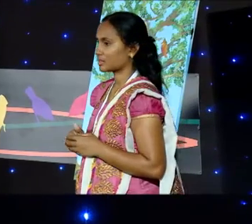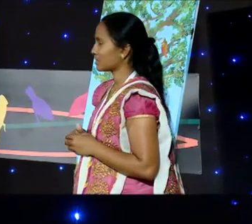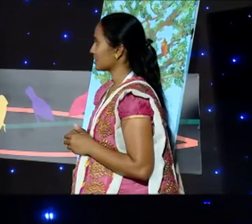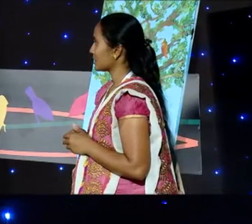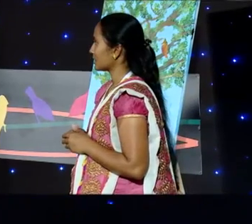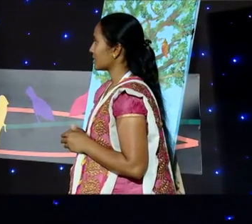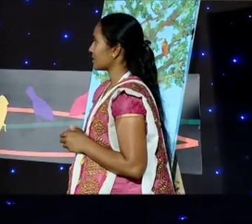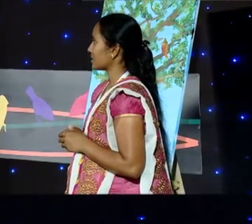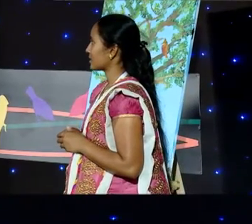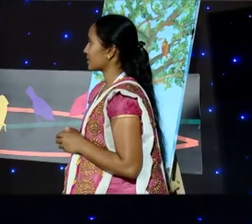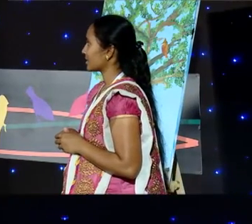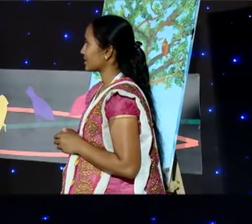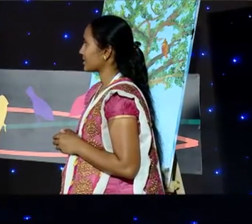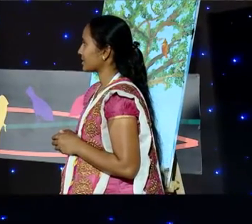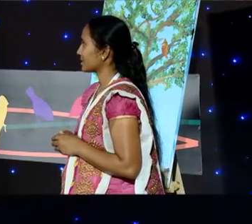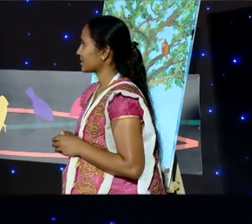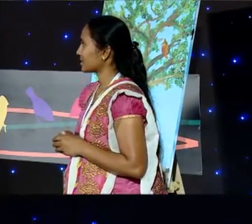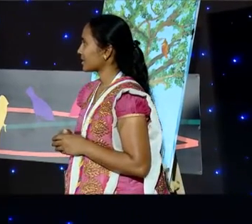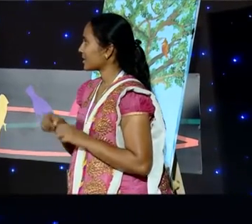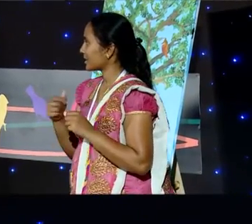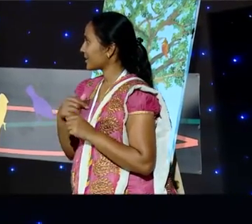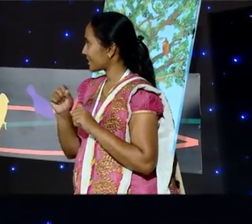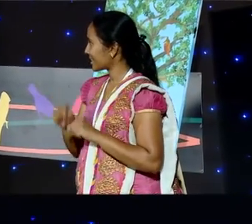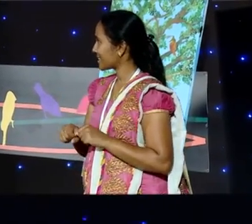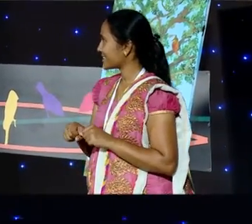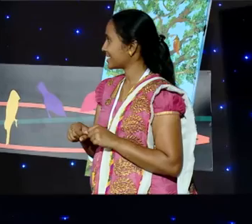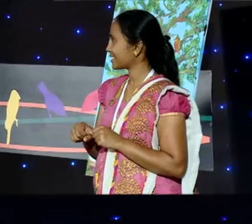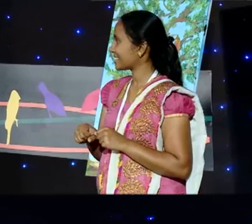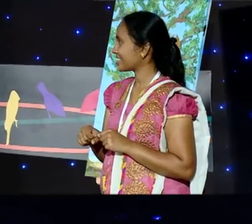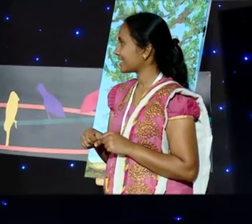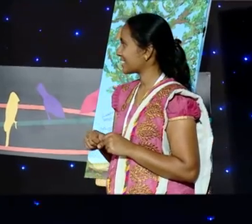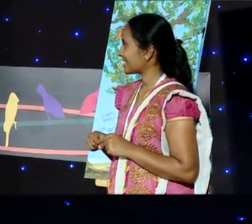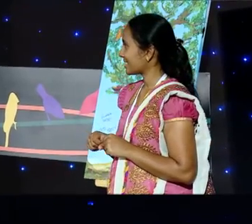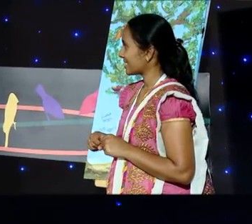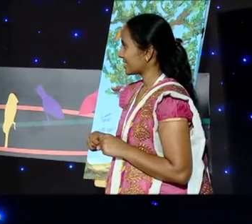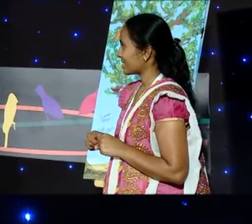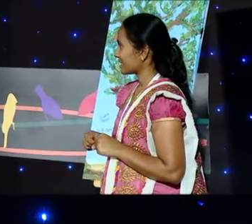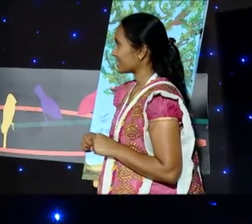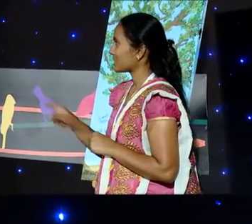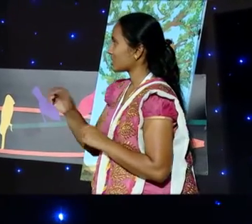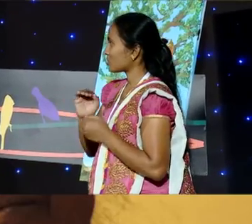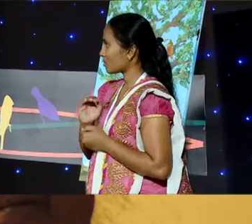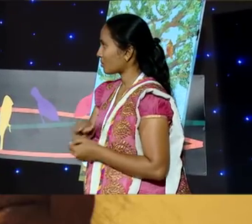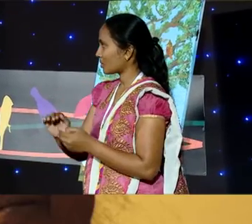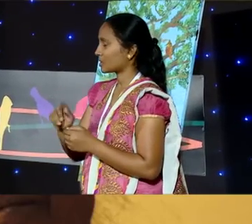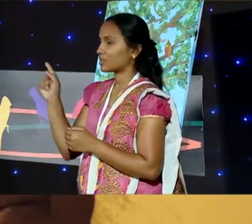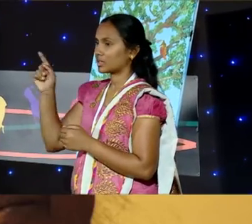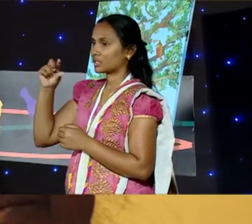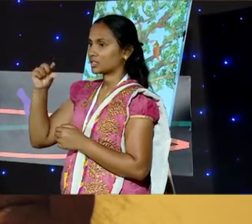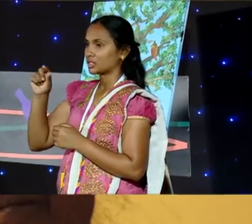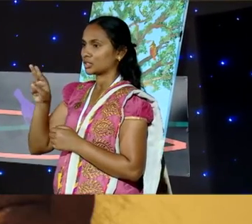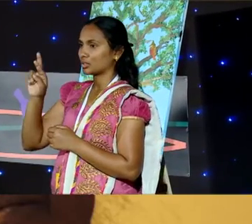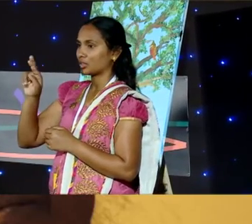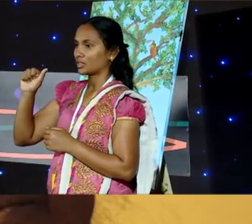And as she hands it to me, I kind of feel it. I live in the US. You know, I was born in Gujarat, and I live